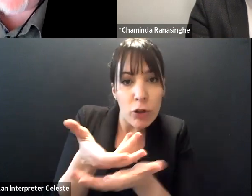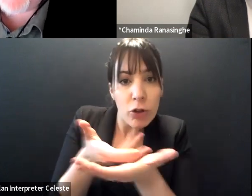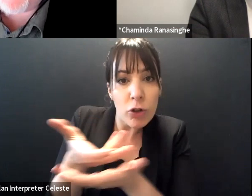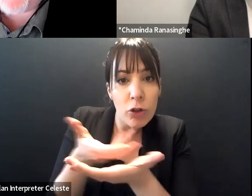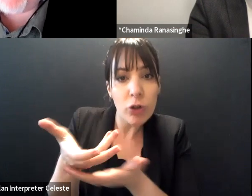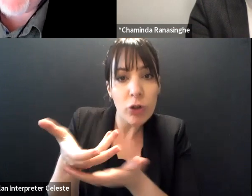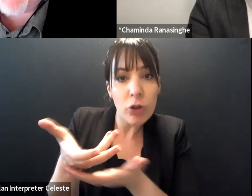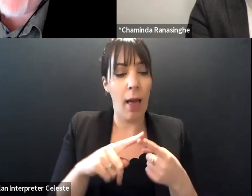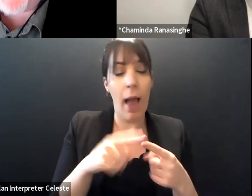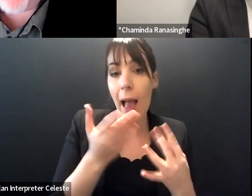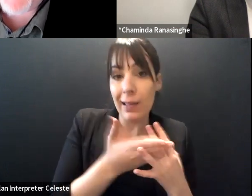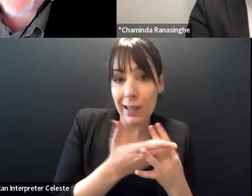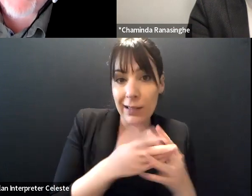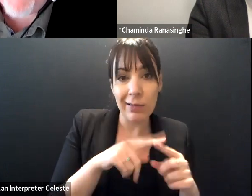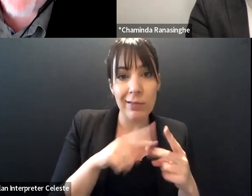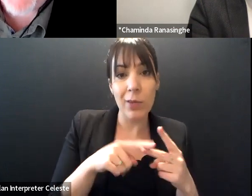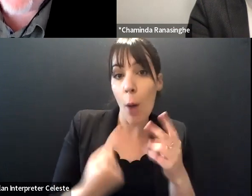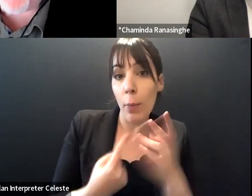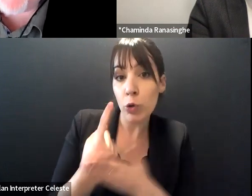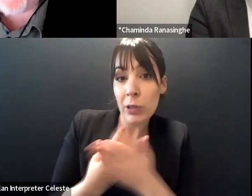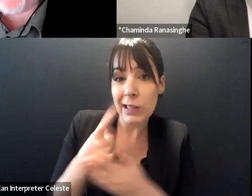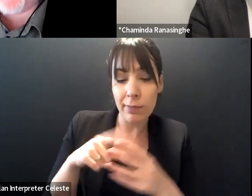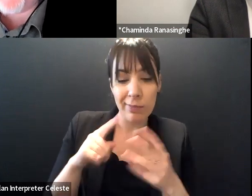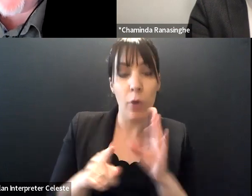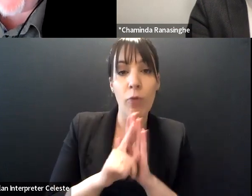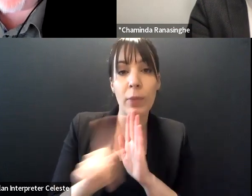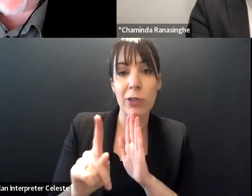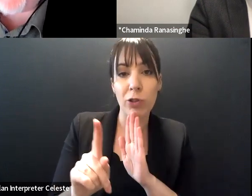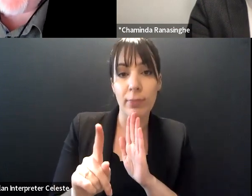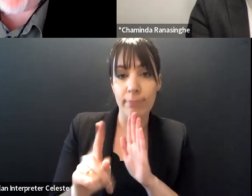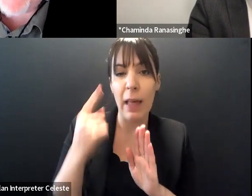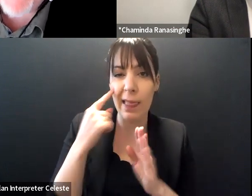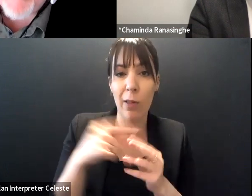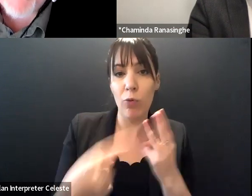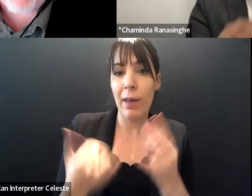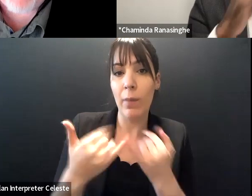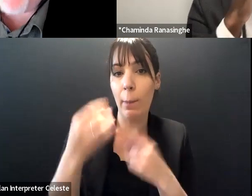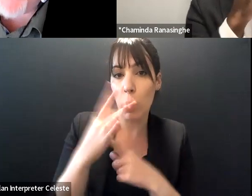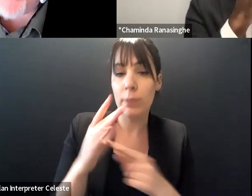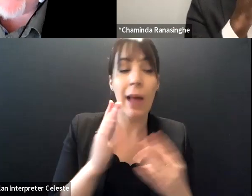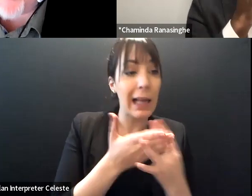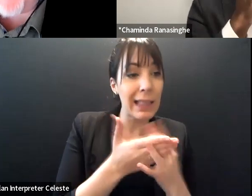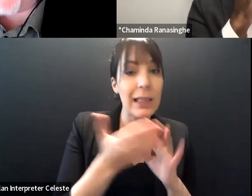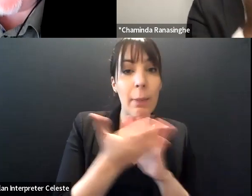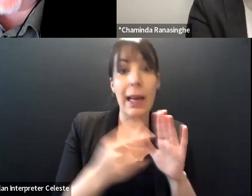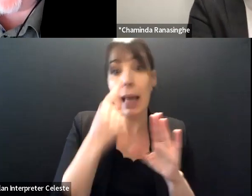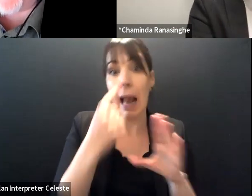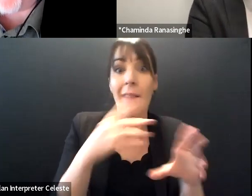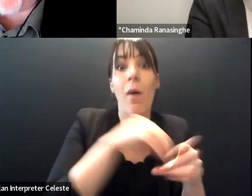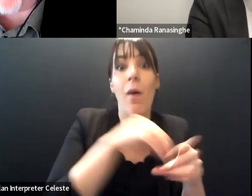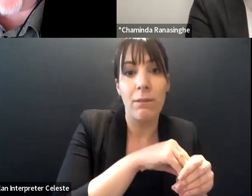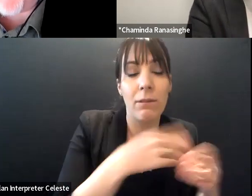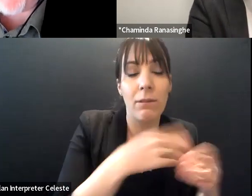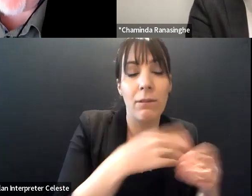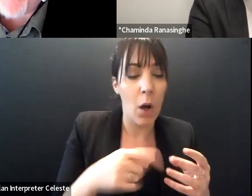is access, opportunity, and representation. Access allows people into the space, opportunity